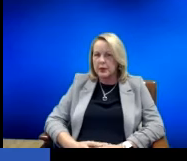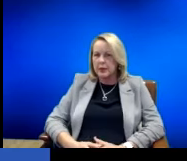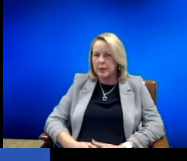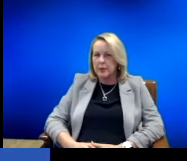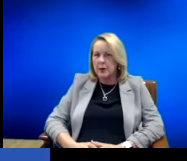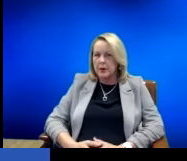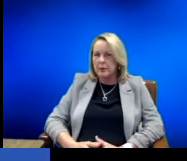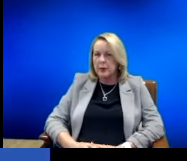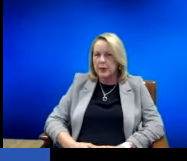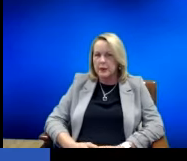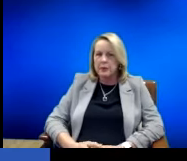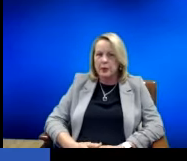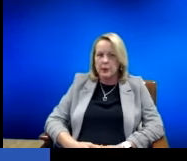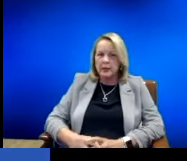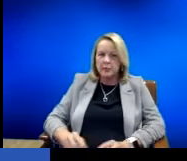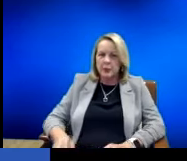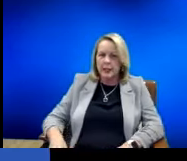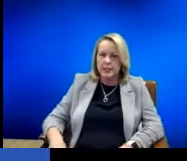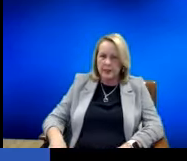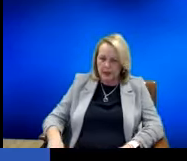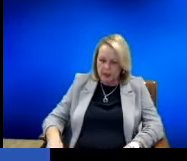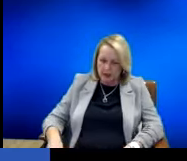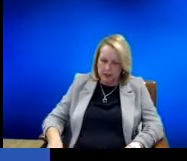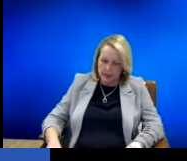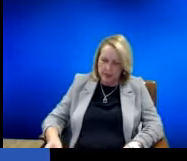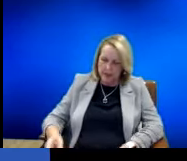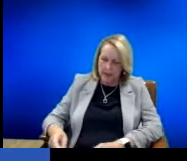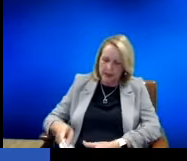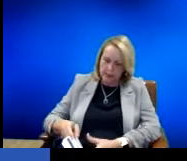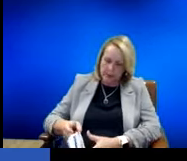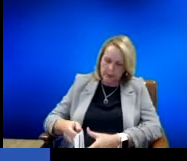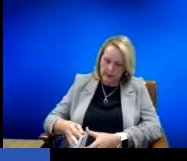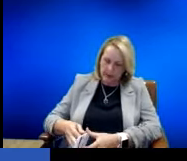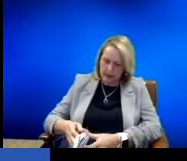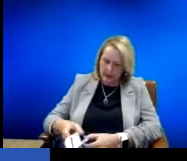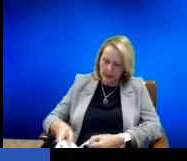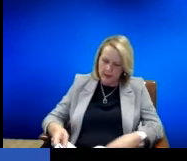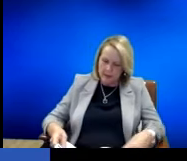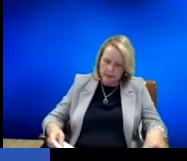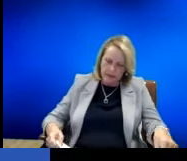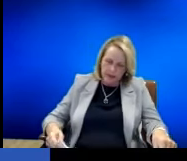another program or a program-to-program transfer.